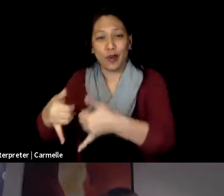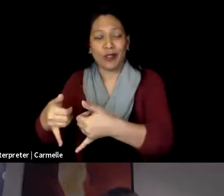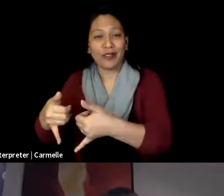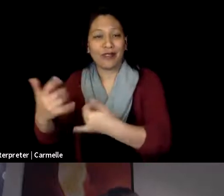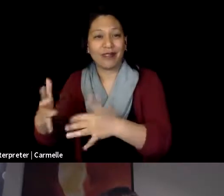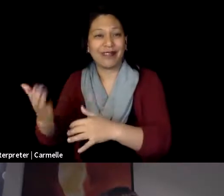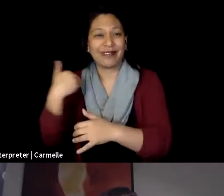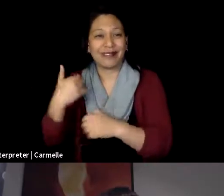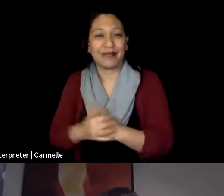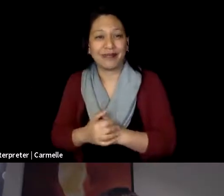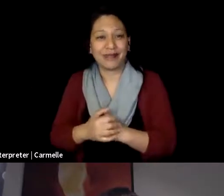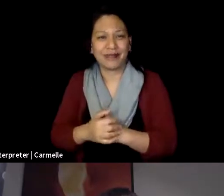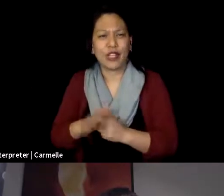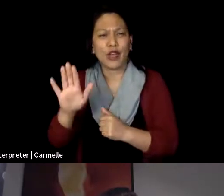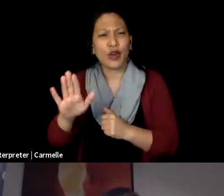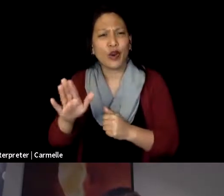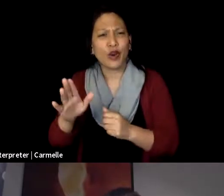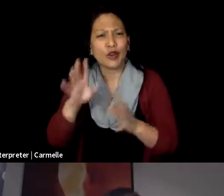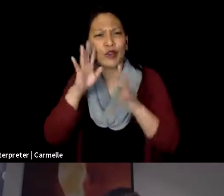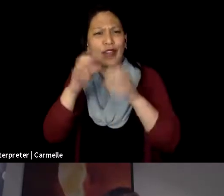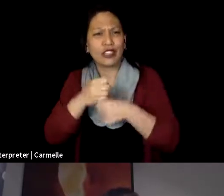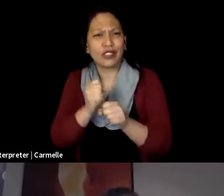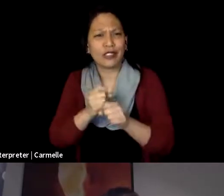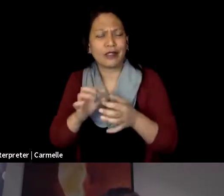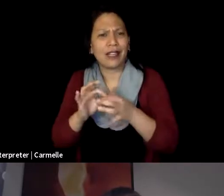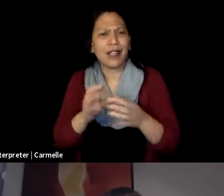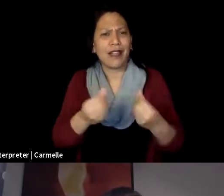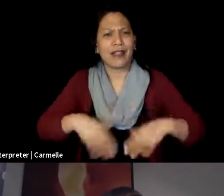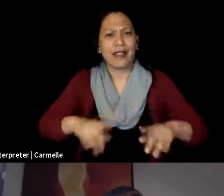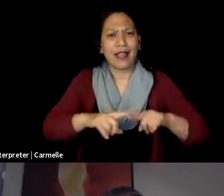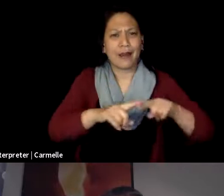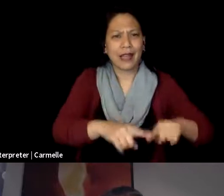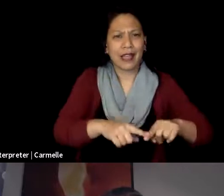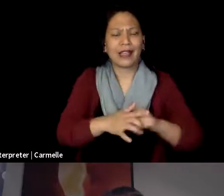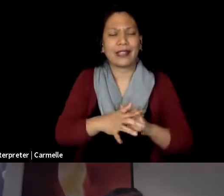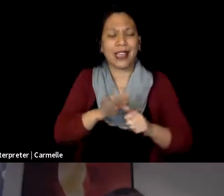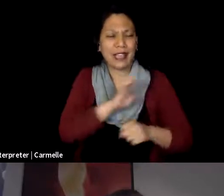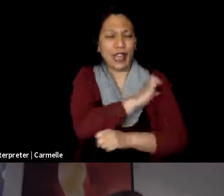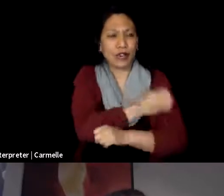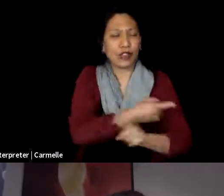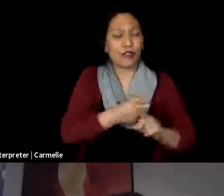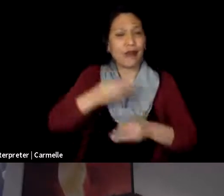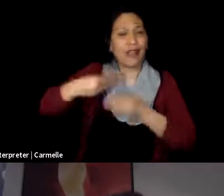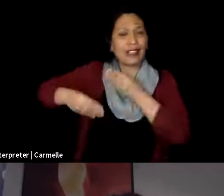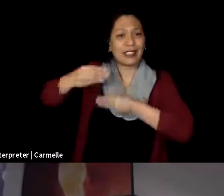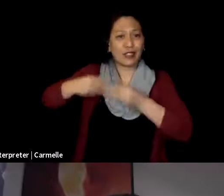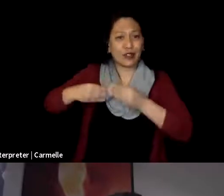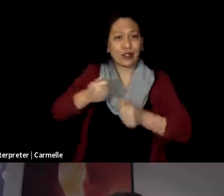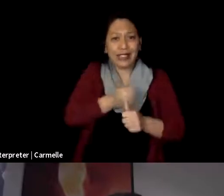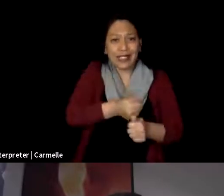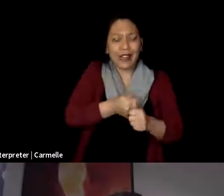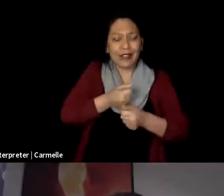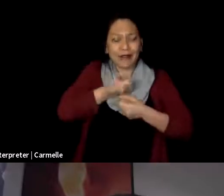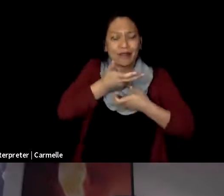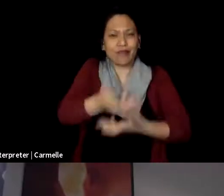proudly bases her practice in land-based creation, drawing on energy and inspiration from the earth and her ancestors. Thank you so much for being